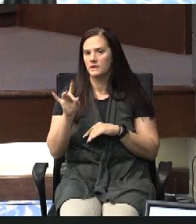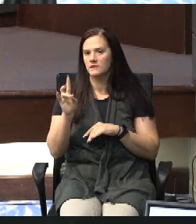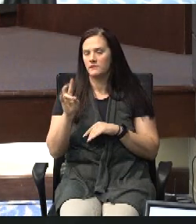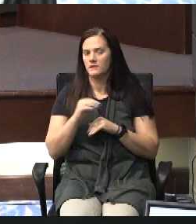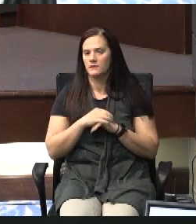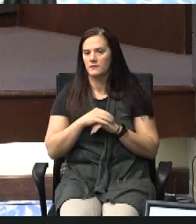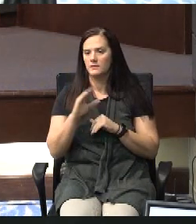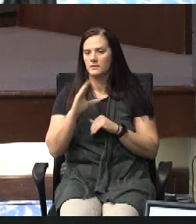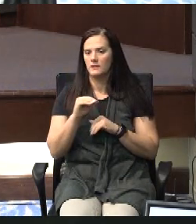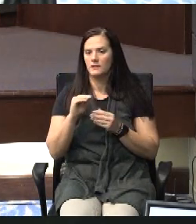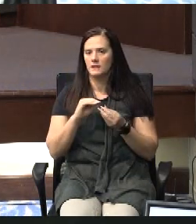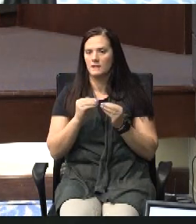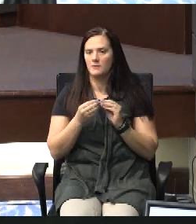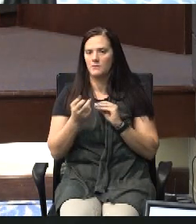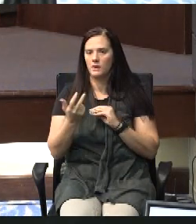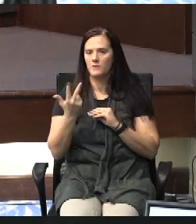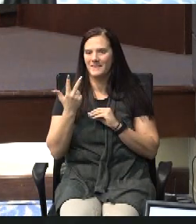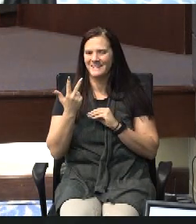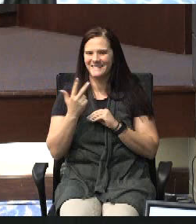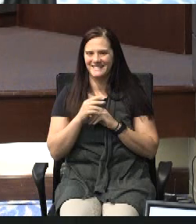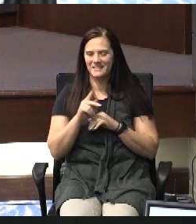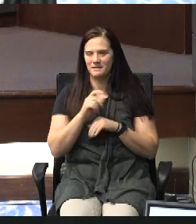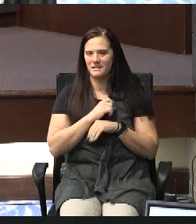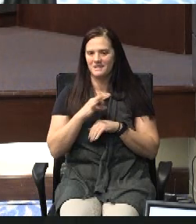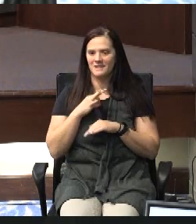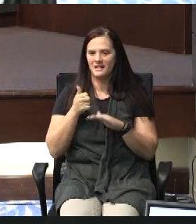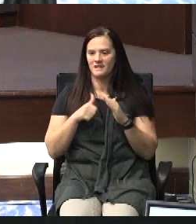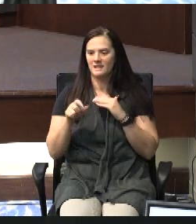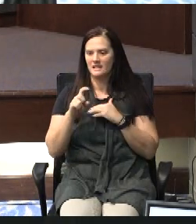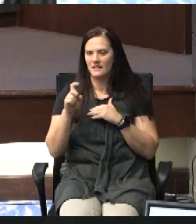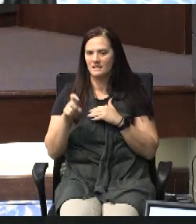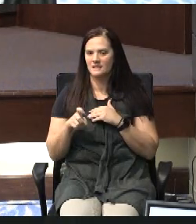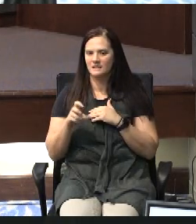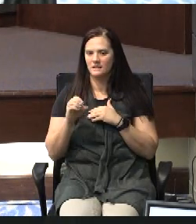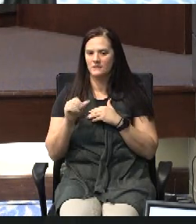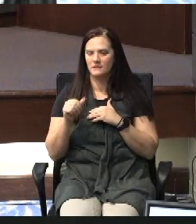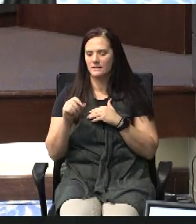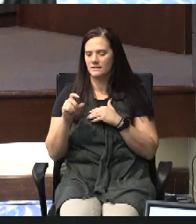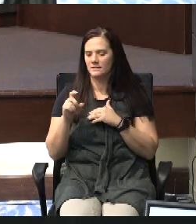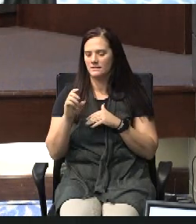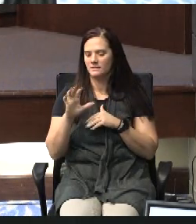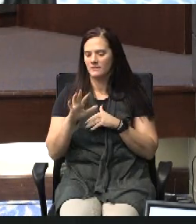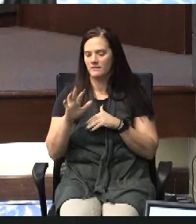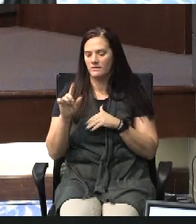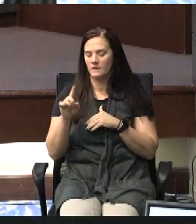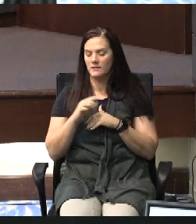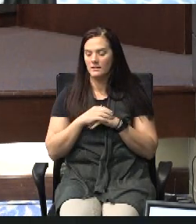551.087. And number three, personnel under the Texas Open Meetings Act, Section